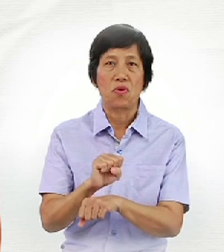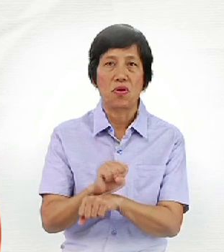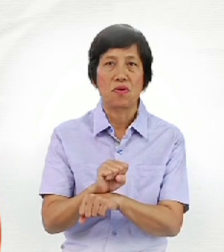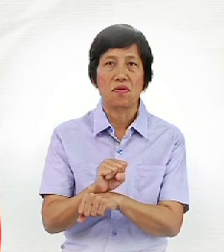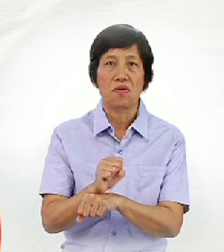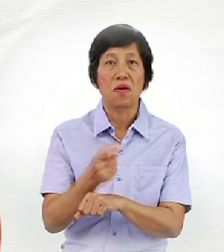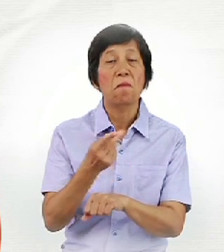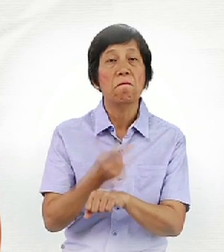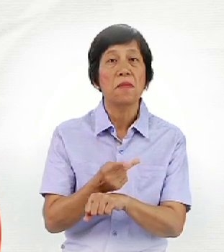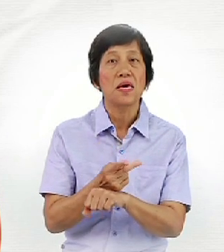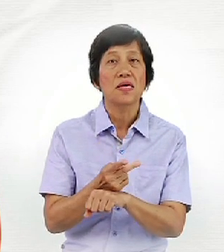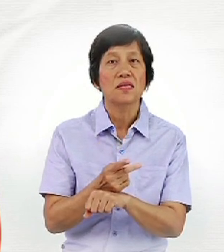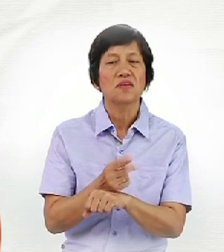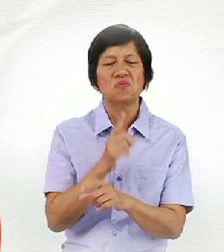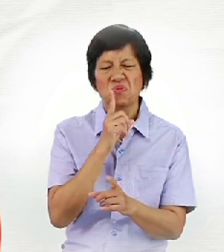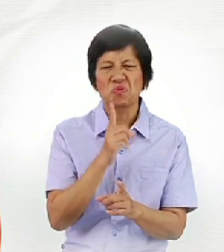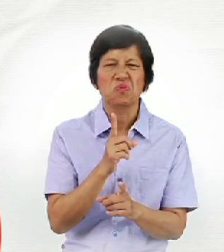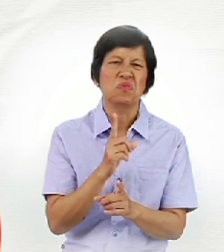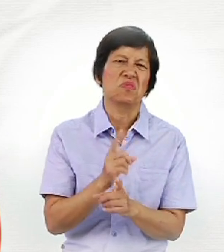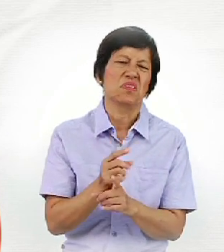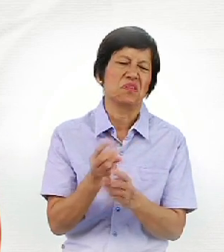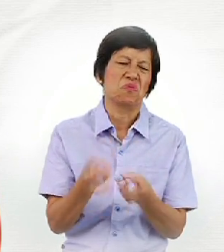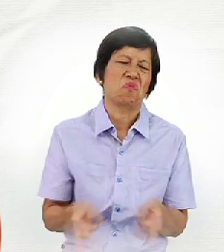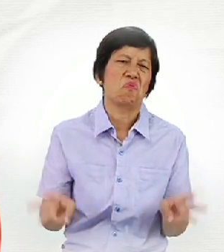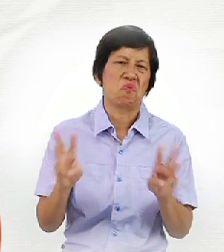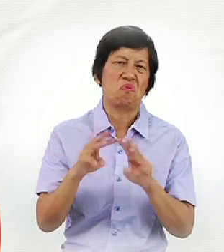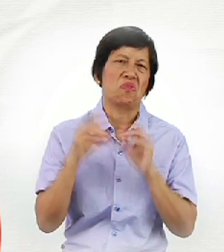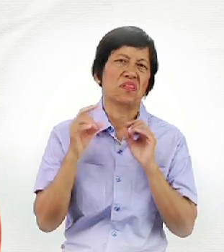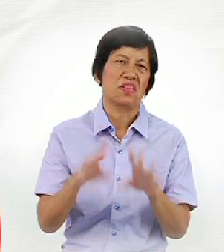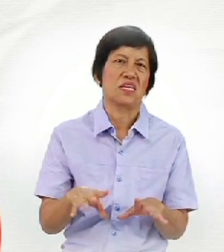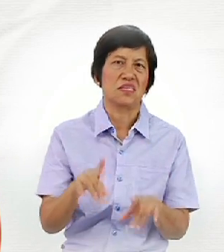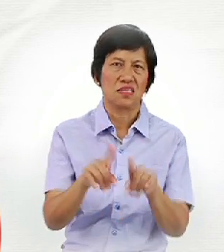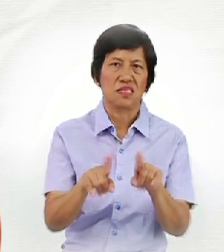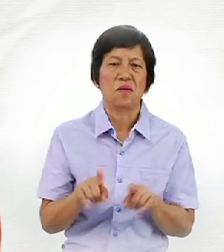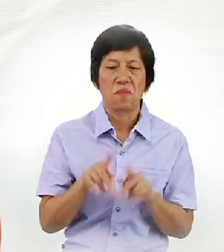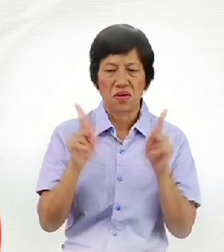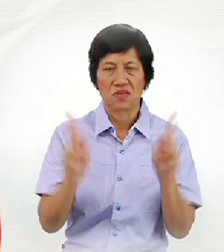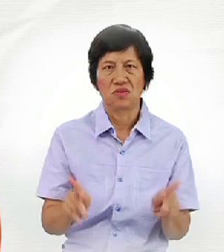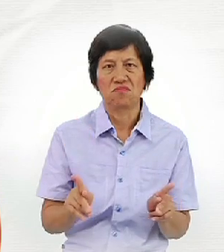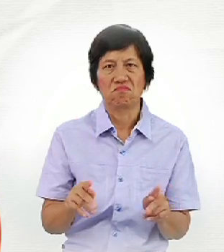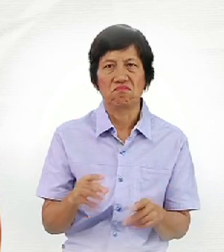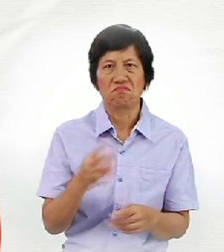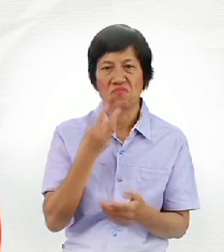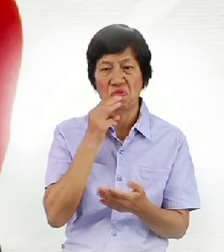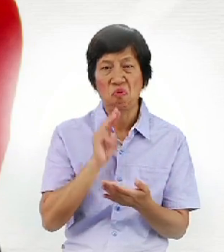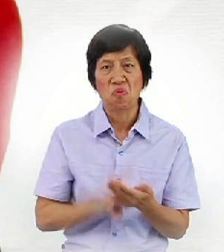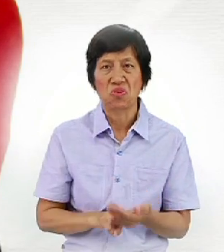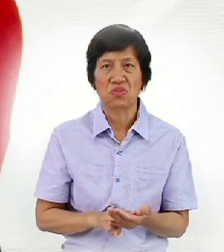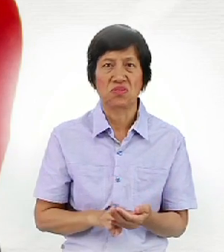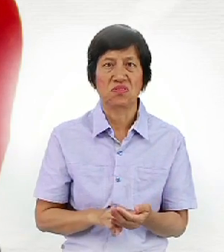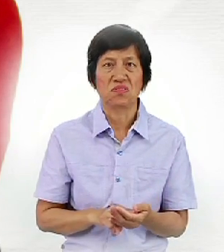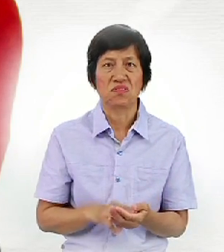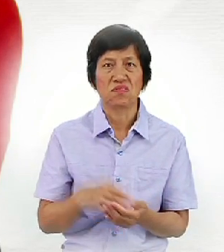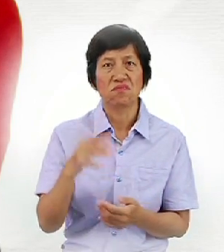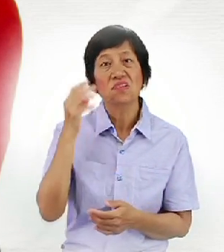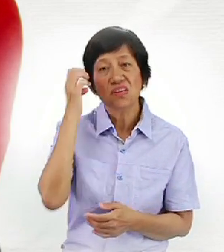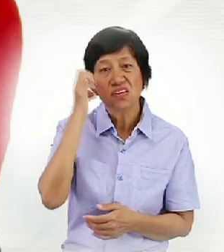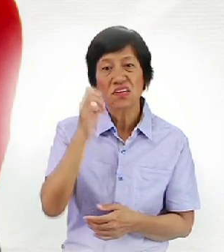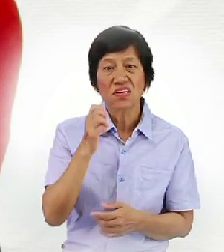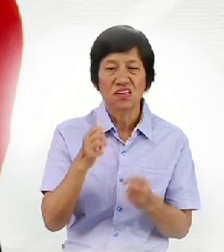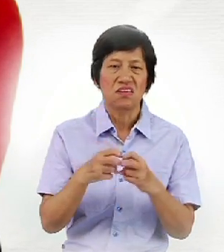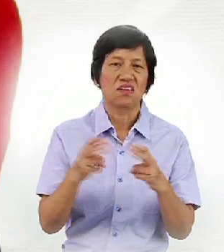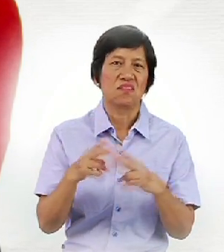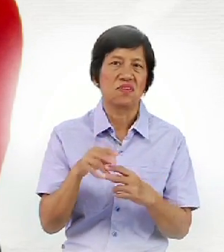Peter really amounted to nothing as a person. And worse, he